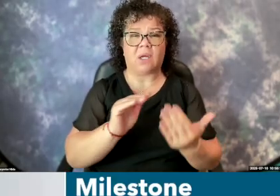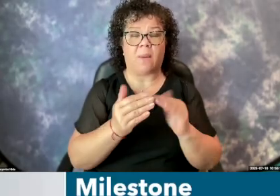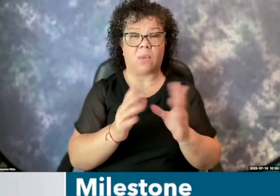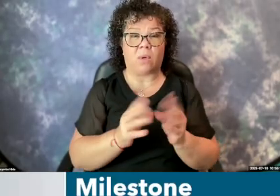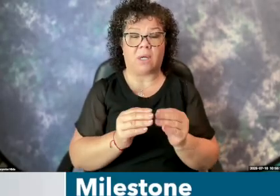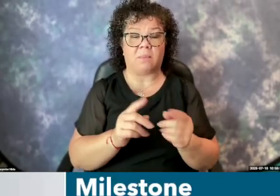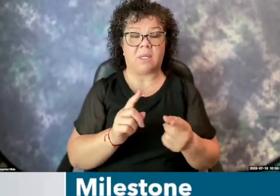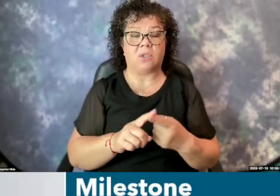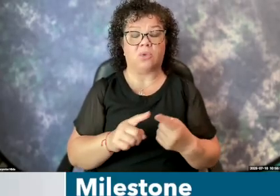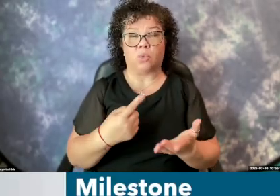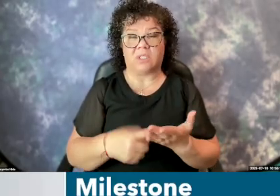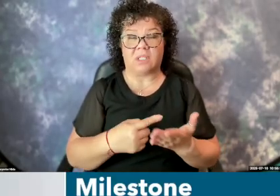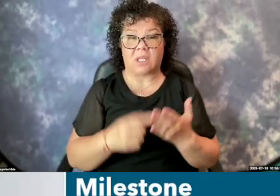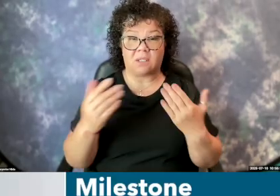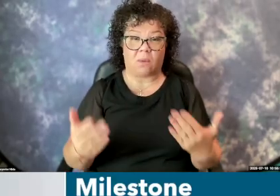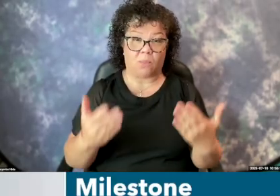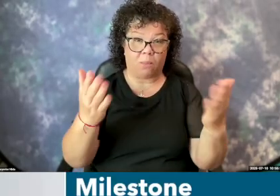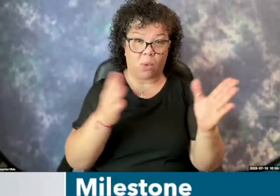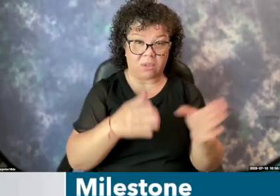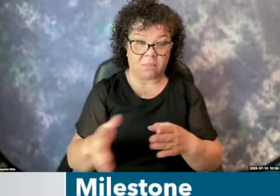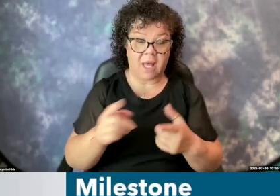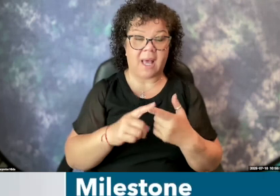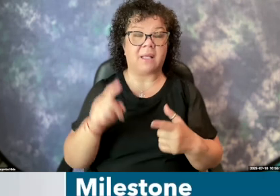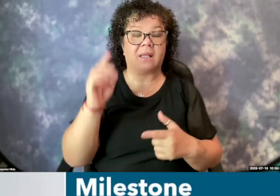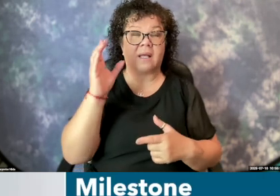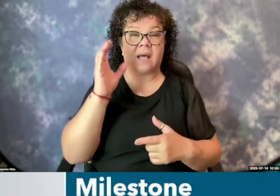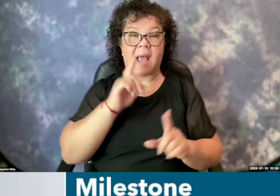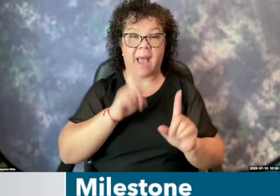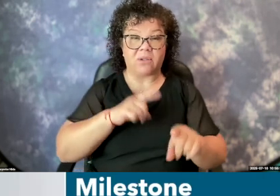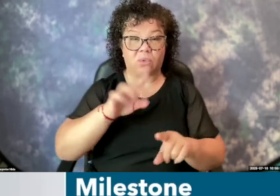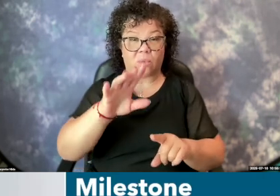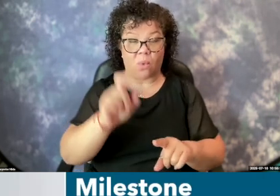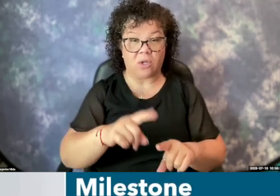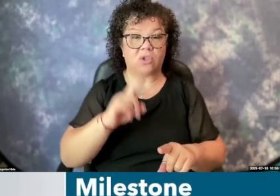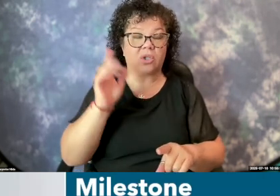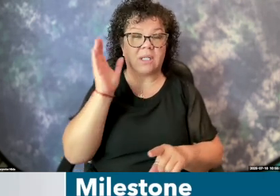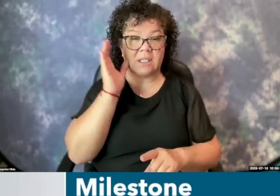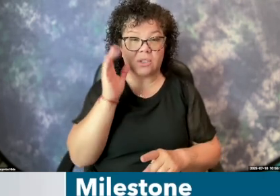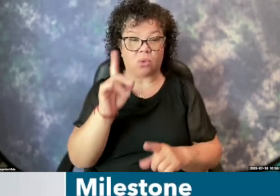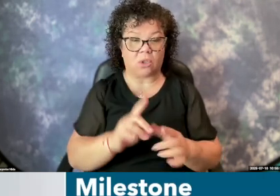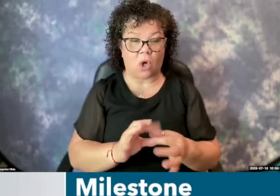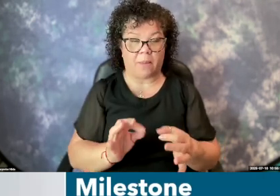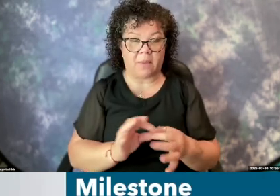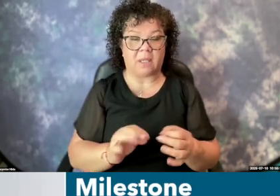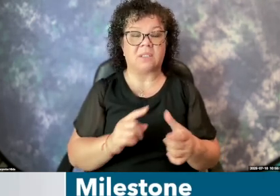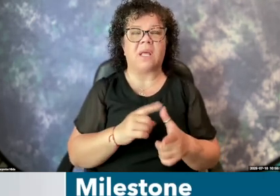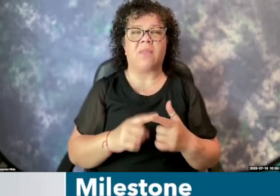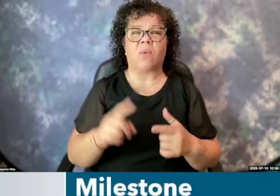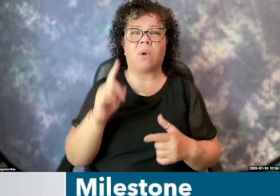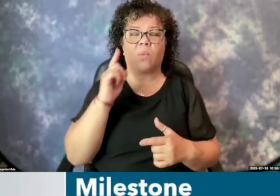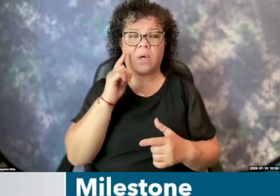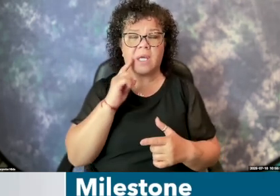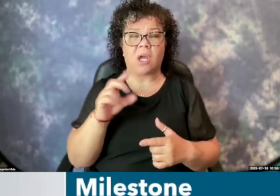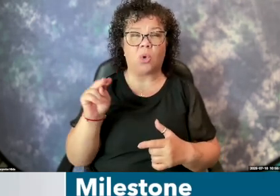answer your questions, and listen to your comments. We'll then present the proposed plan and hear verbal comments at the November 20th board meeting,